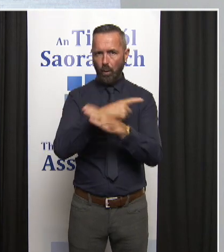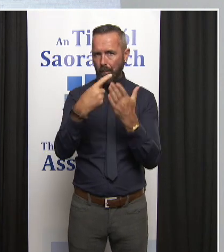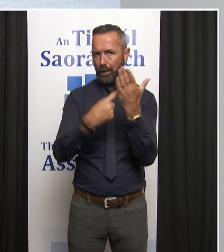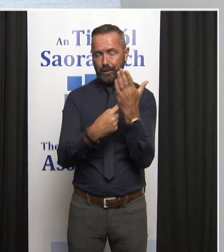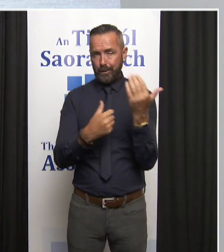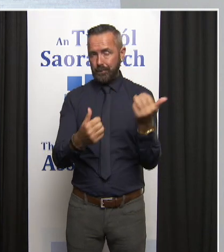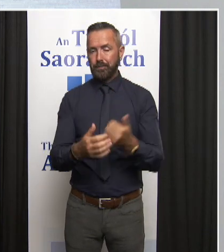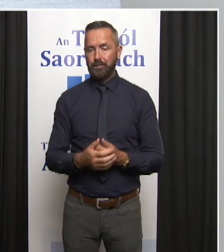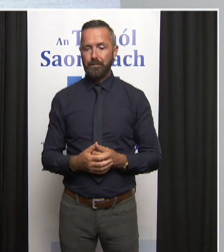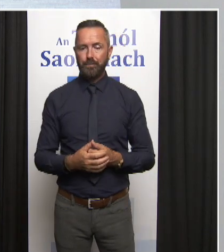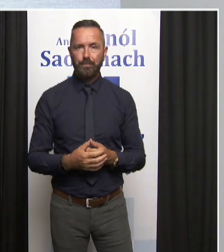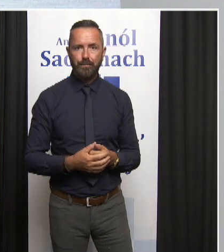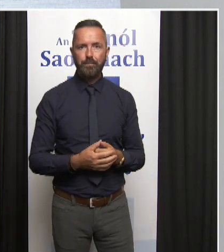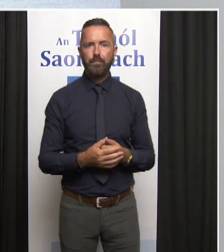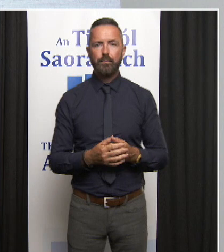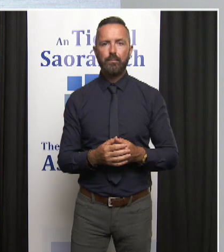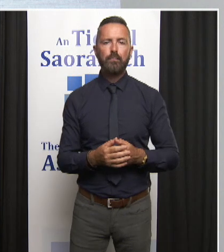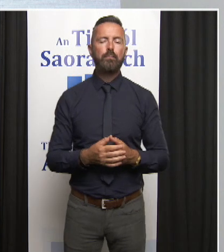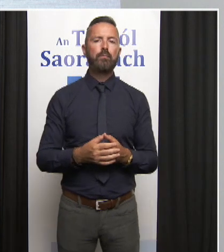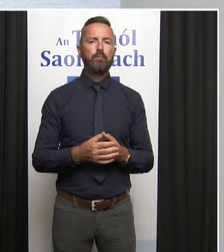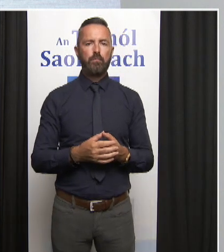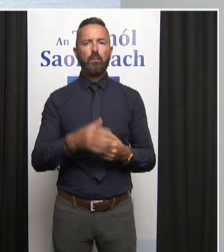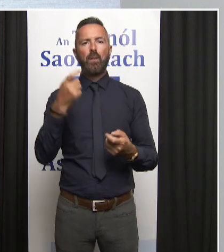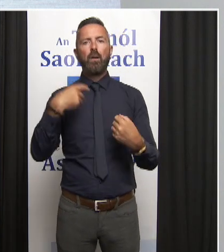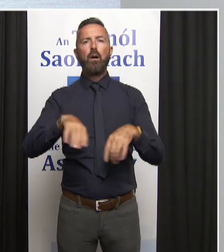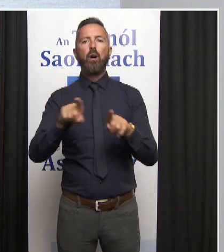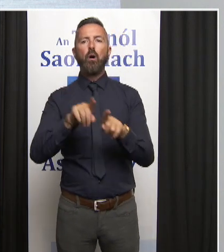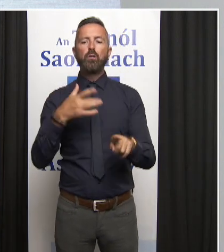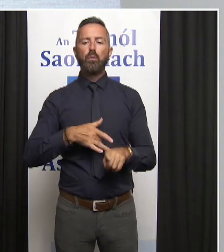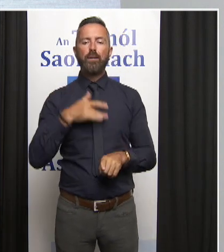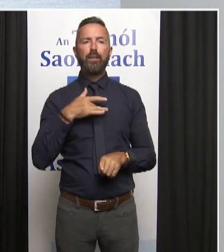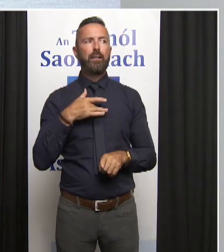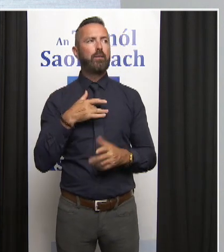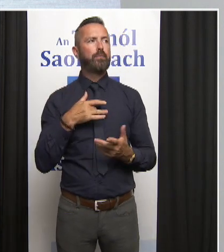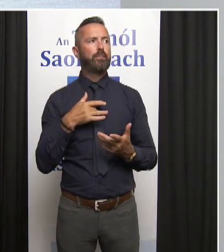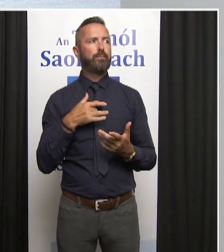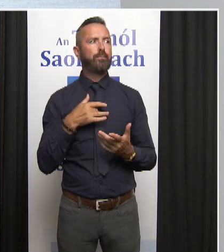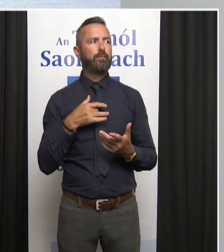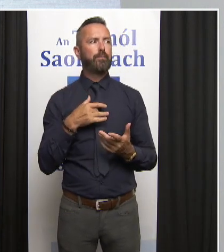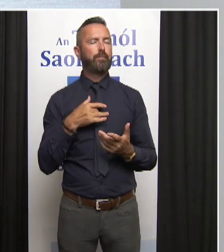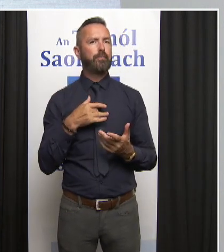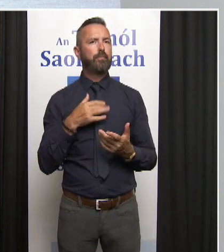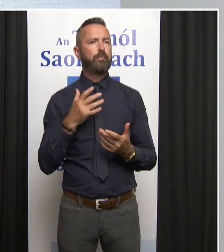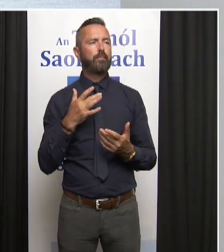And then we also felt that the